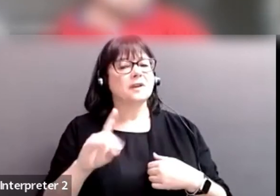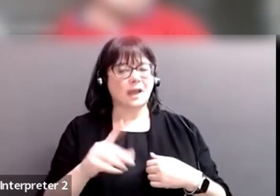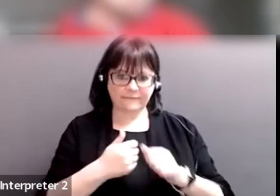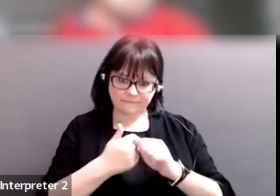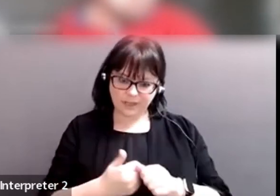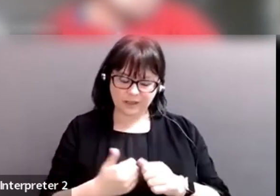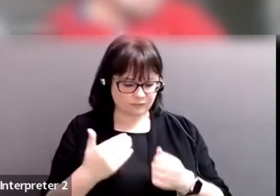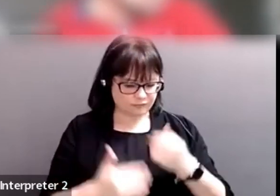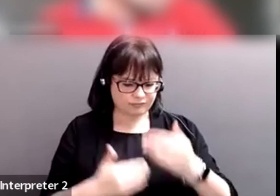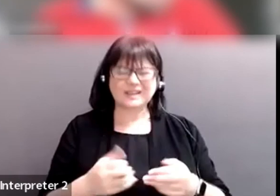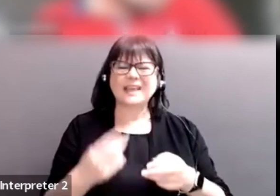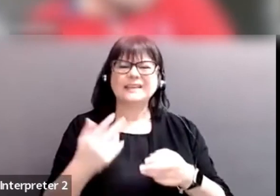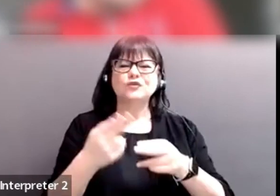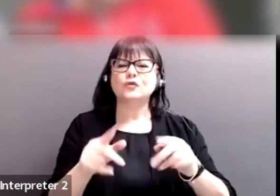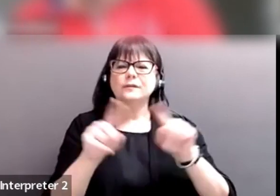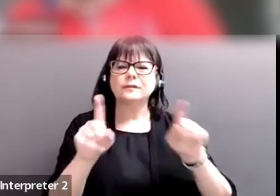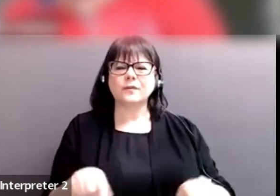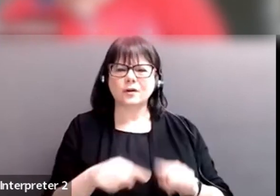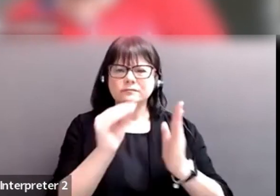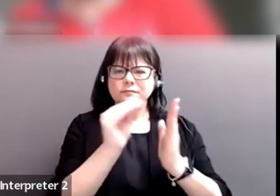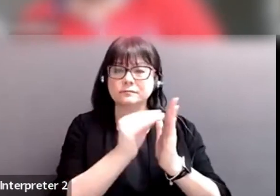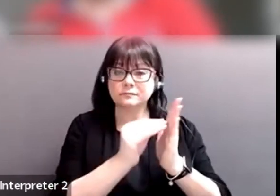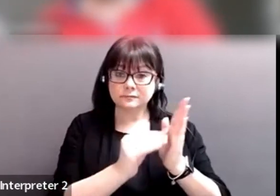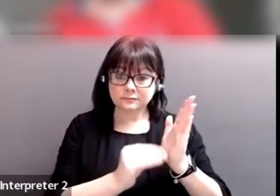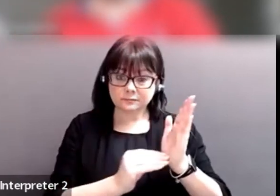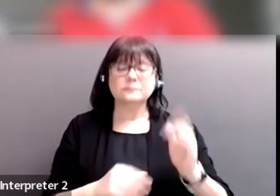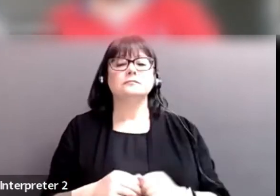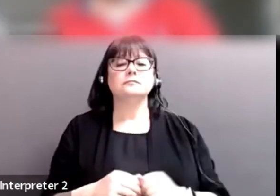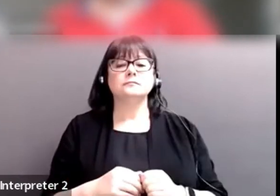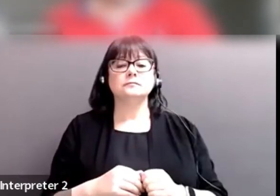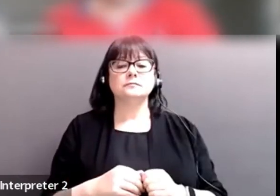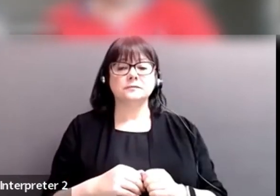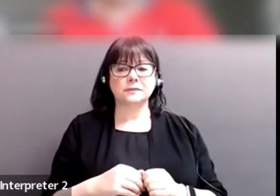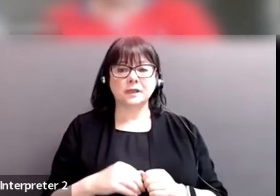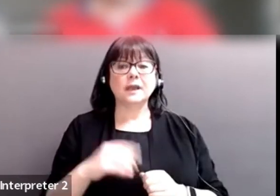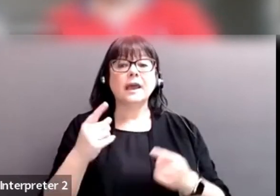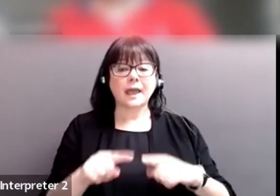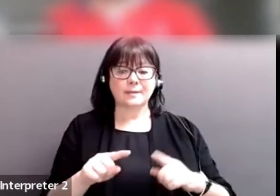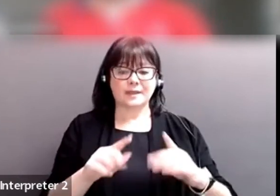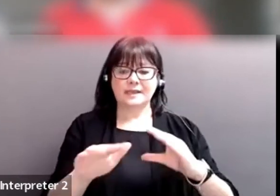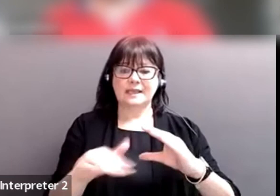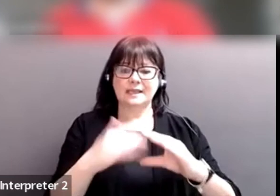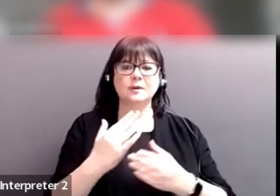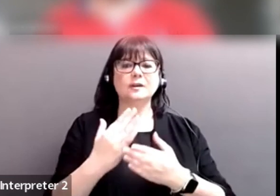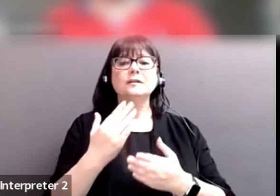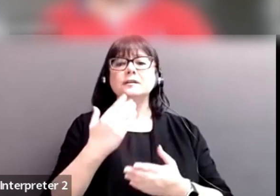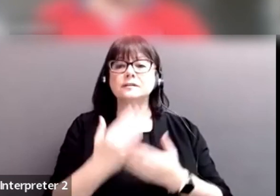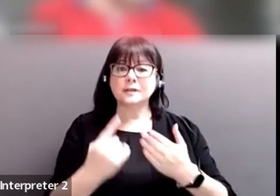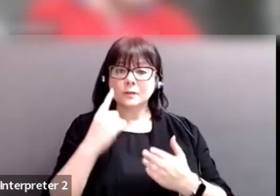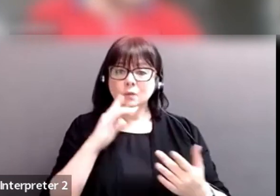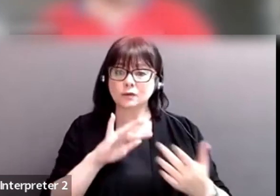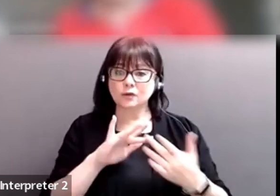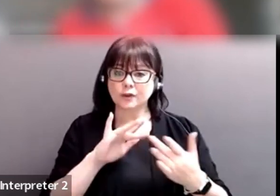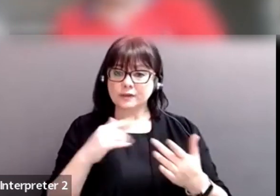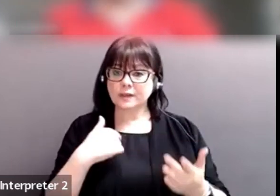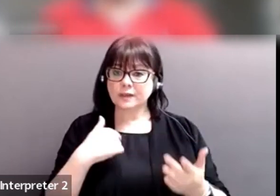short form that I had to fill out, and I received the email saying somebody would be in touch with me now. So I just wondered if you could elaborate